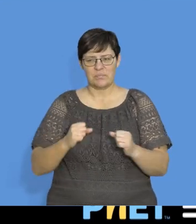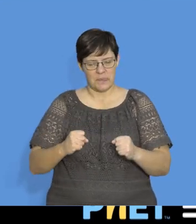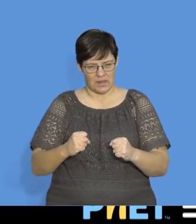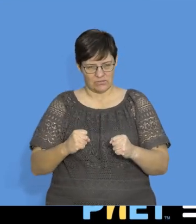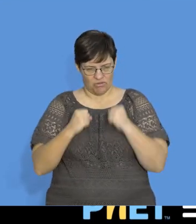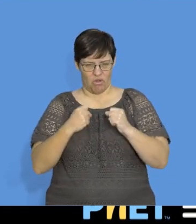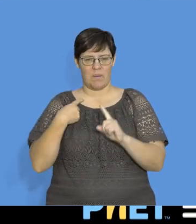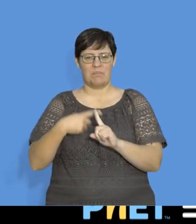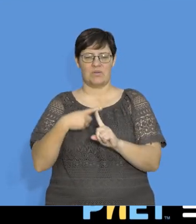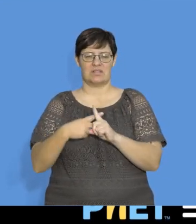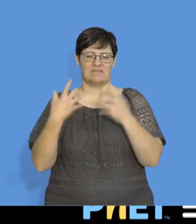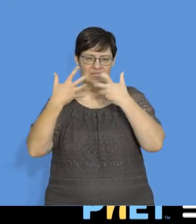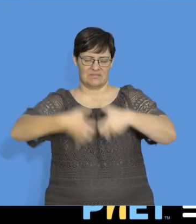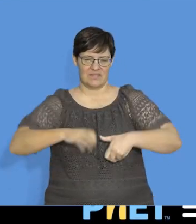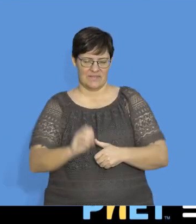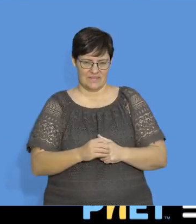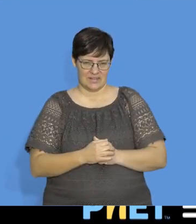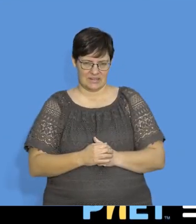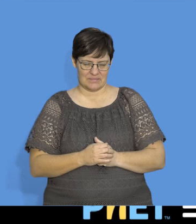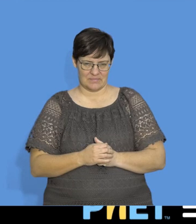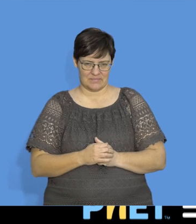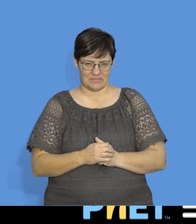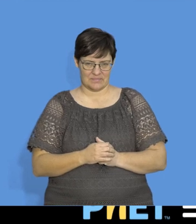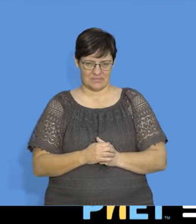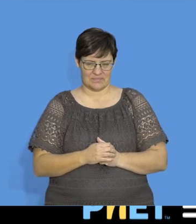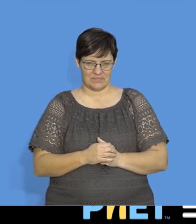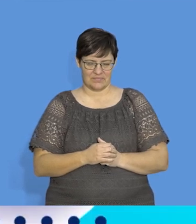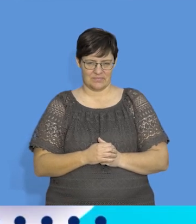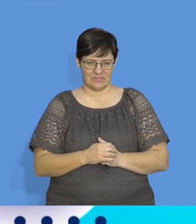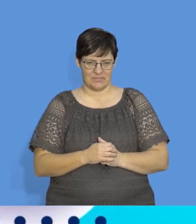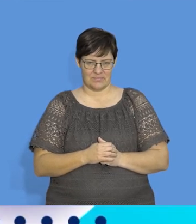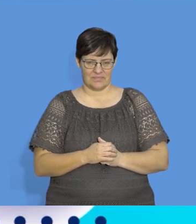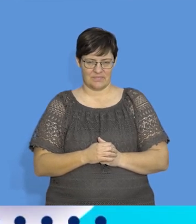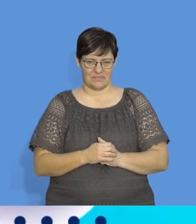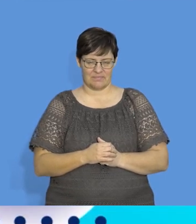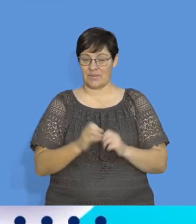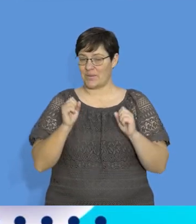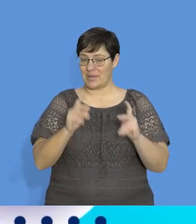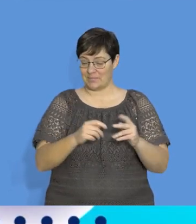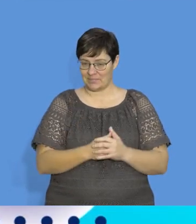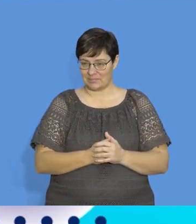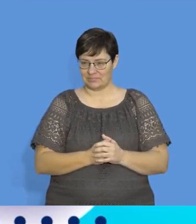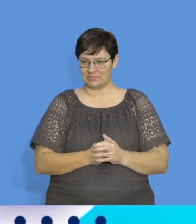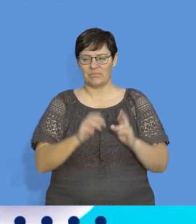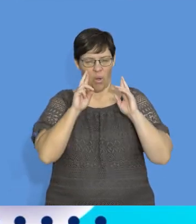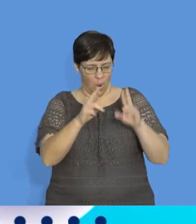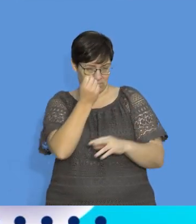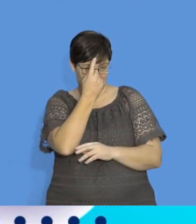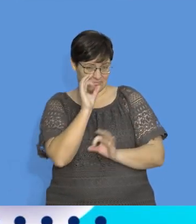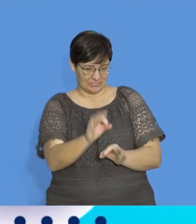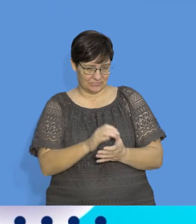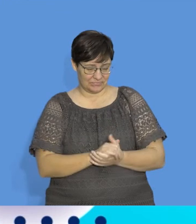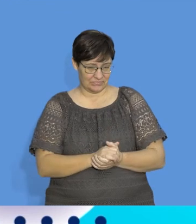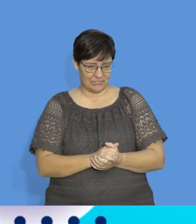there's a strong positive correlation, which I can get from there. Okay, guys, hope this